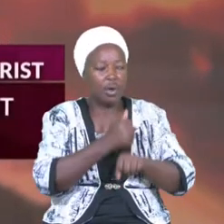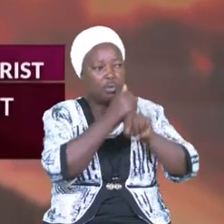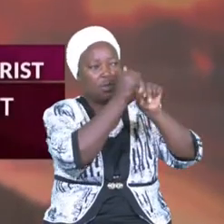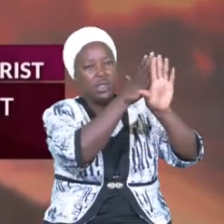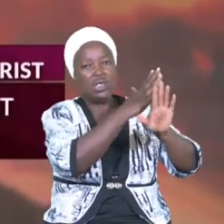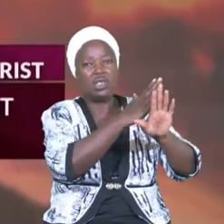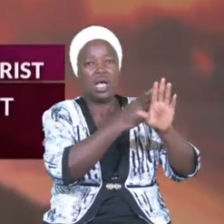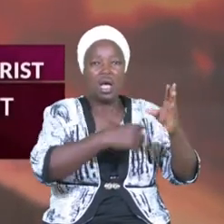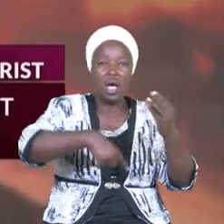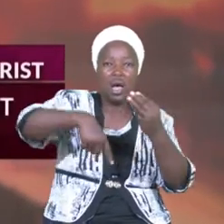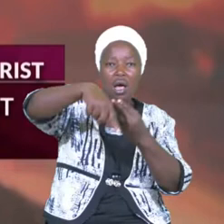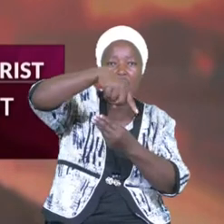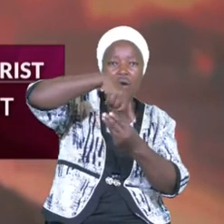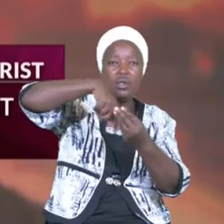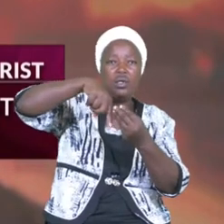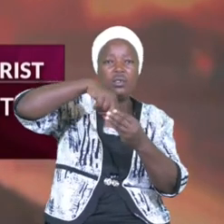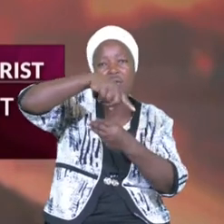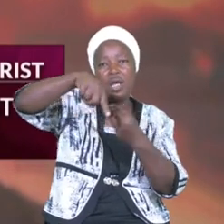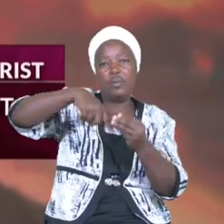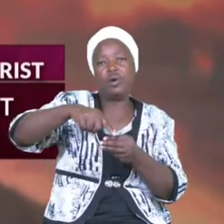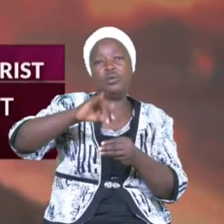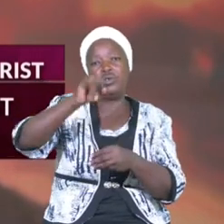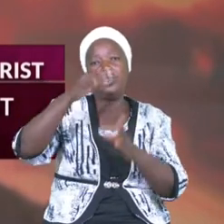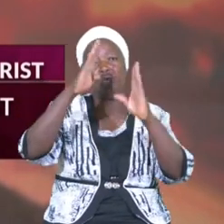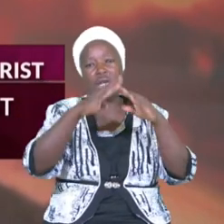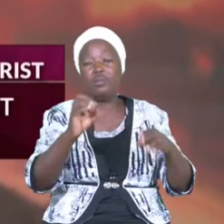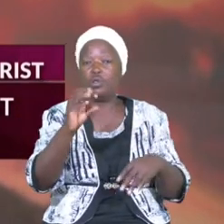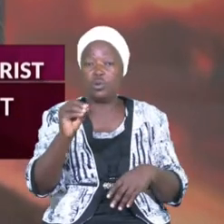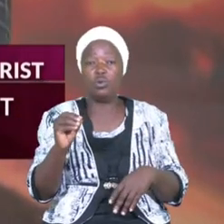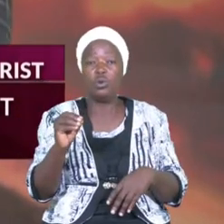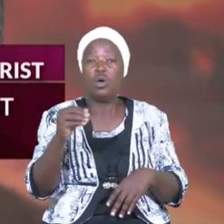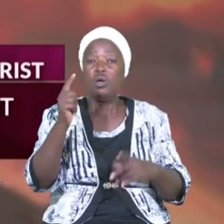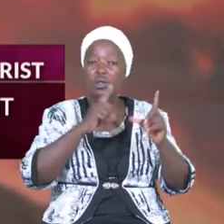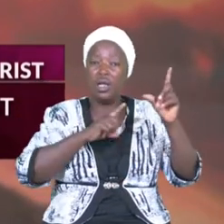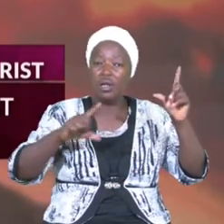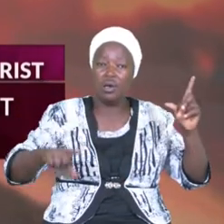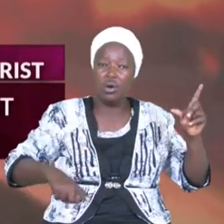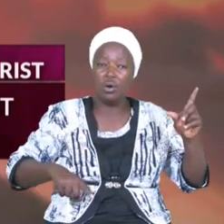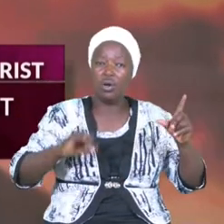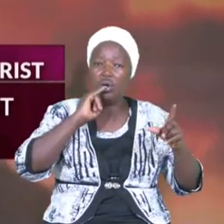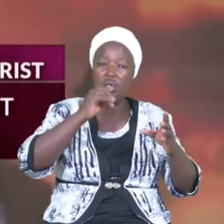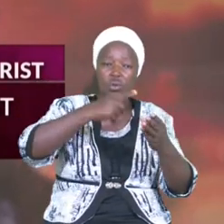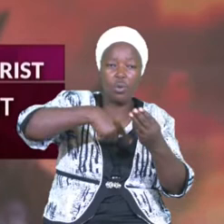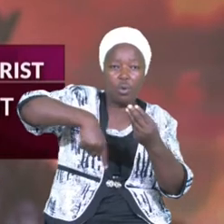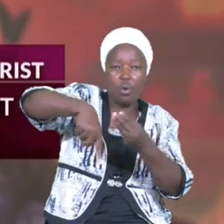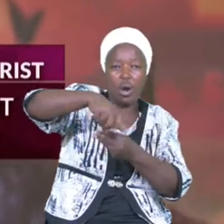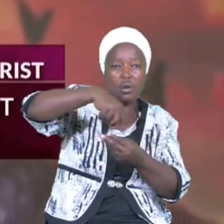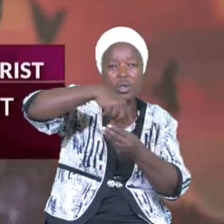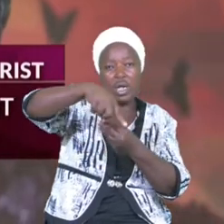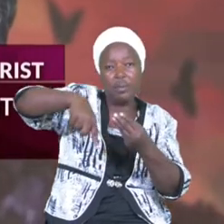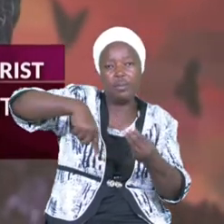about Jerusalem, so the Lord is round about